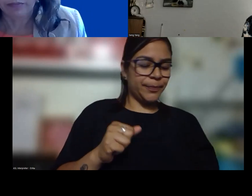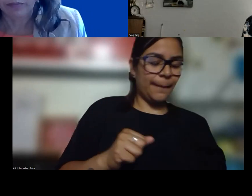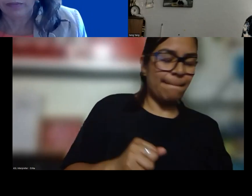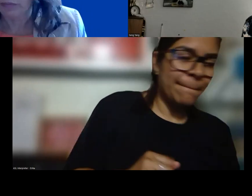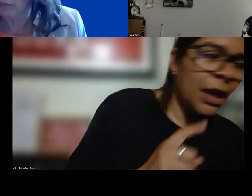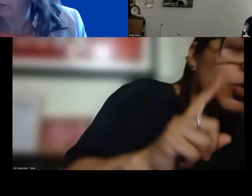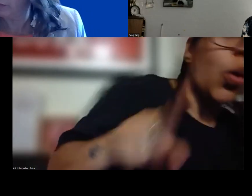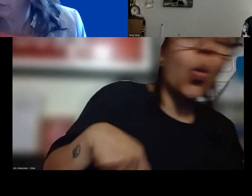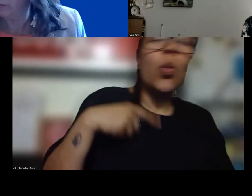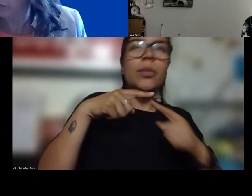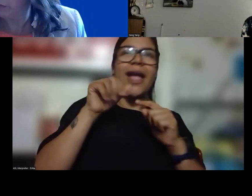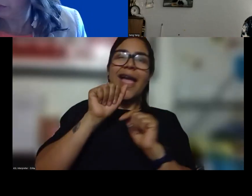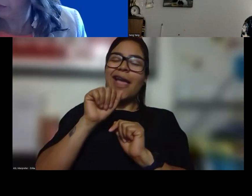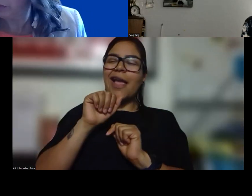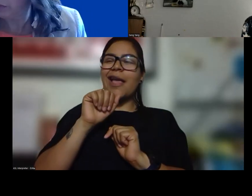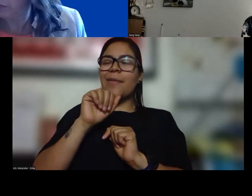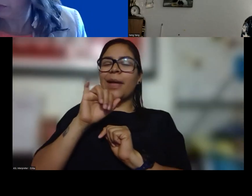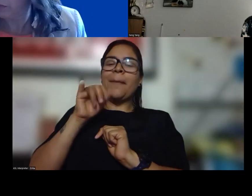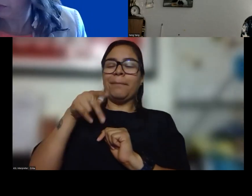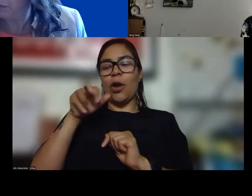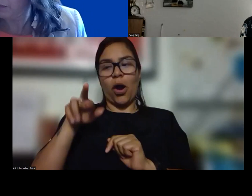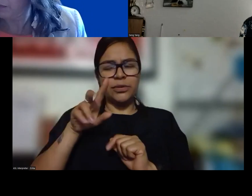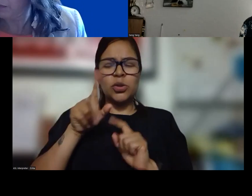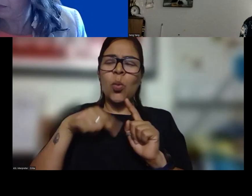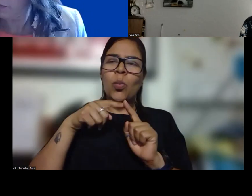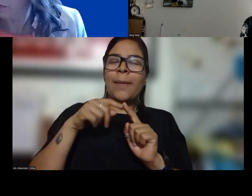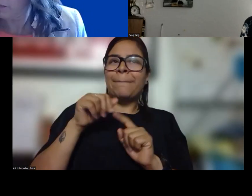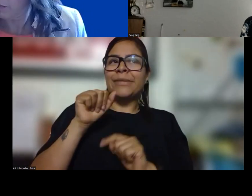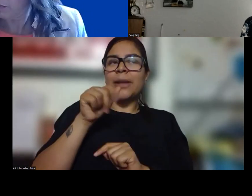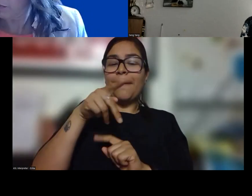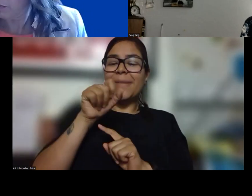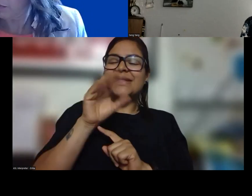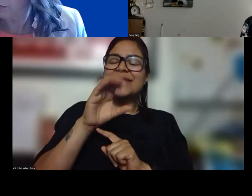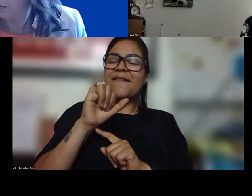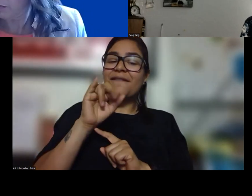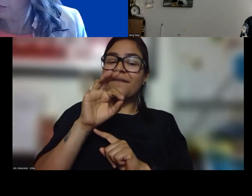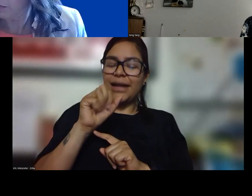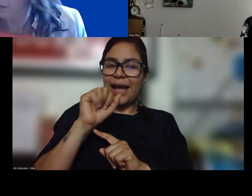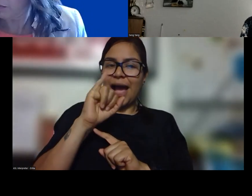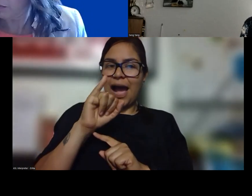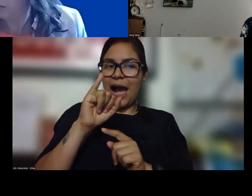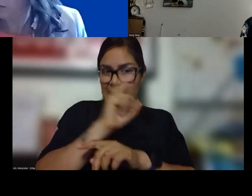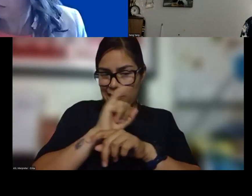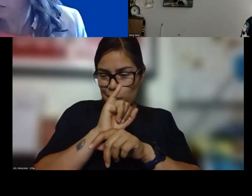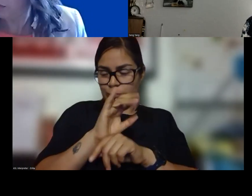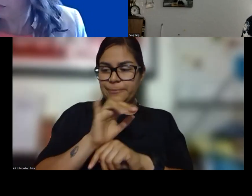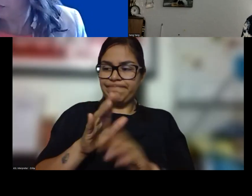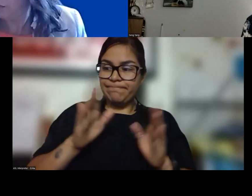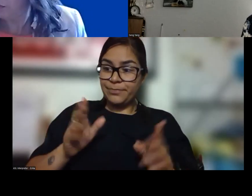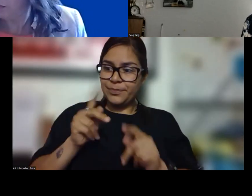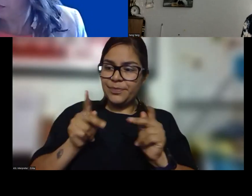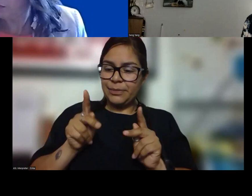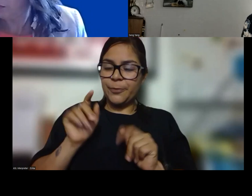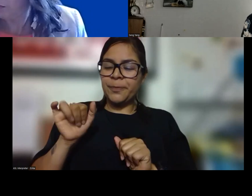Month, the part that's often missing is the Pacific Islanders. And just by the number